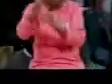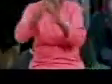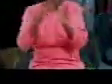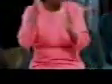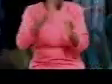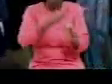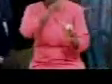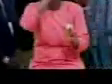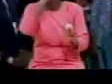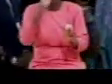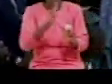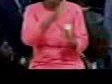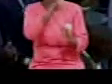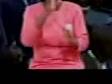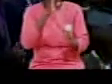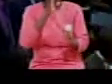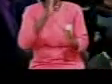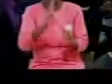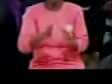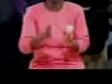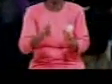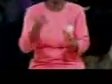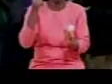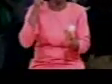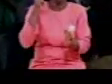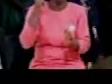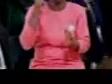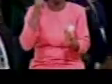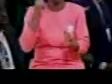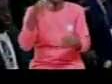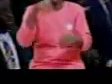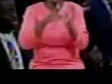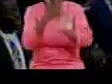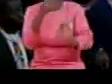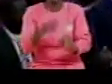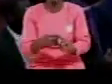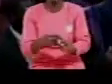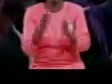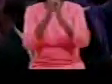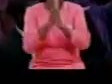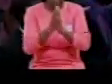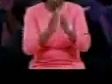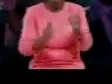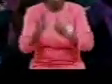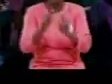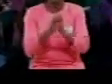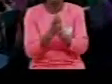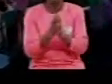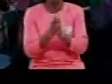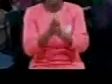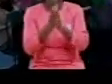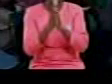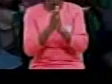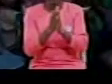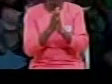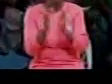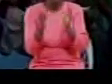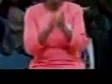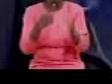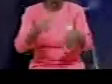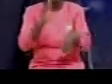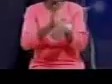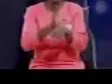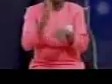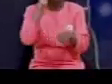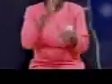be ignored in Jesus' name. Let us pray. Let us pray. Let us pray that the church will be ready